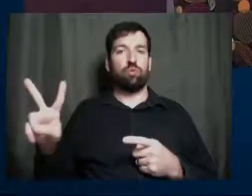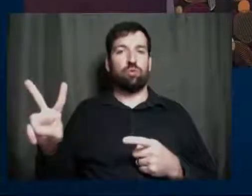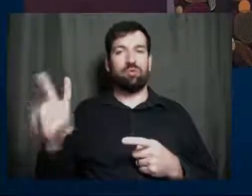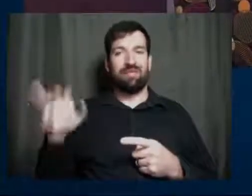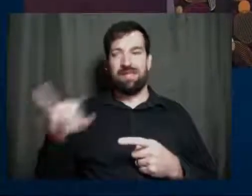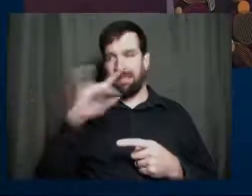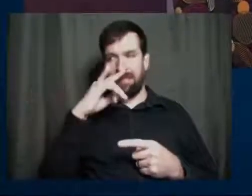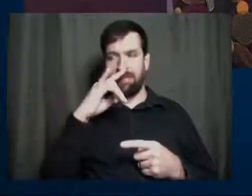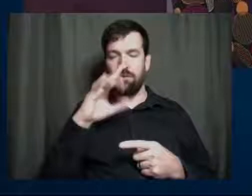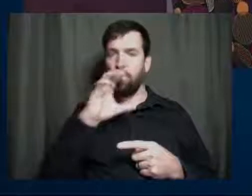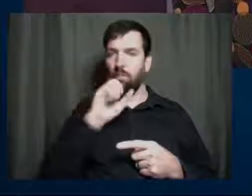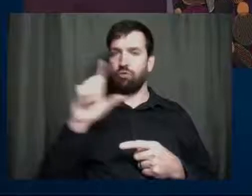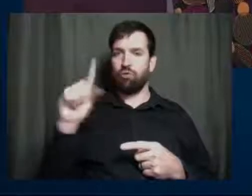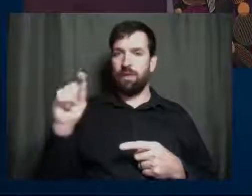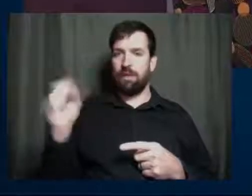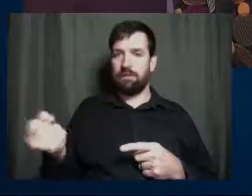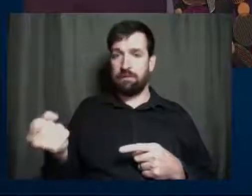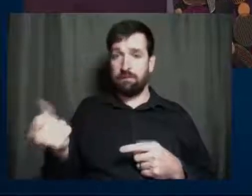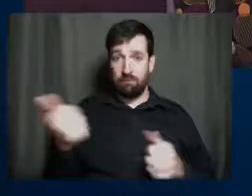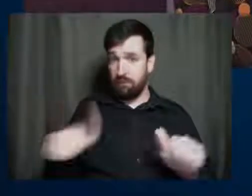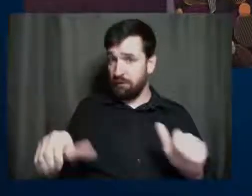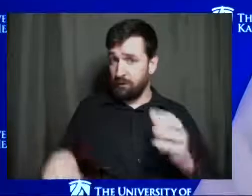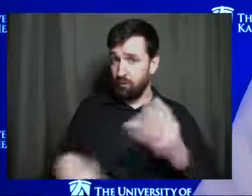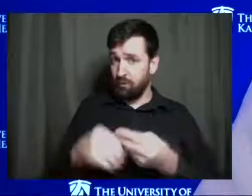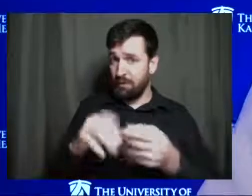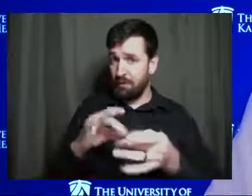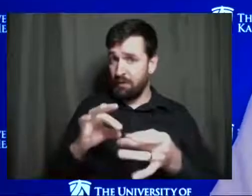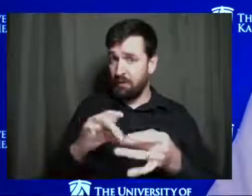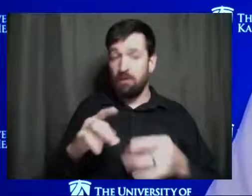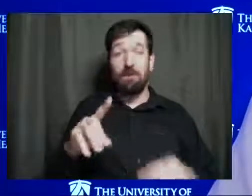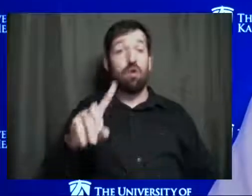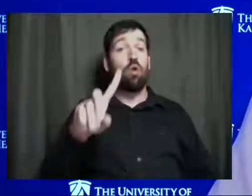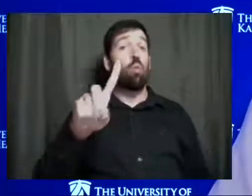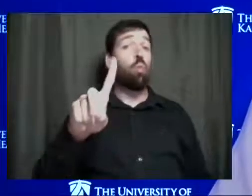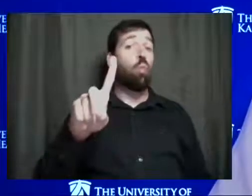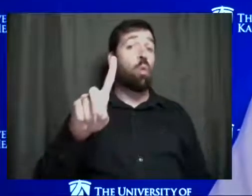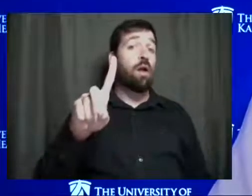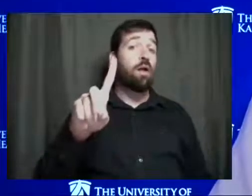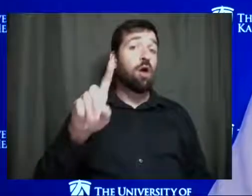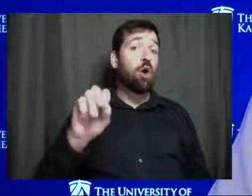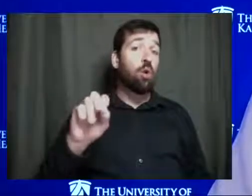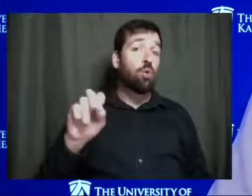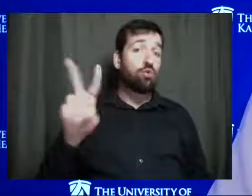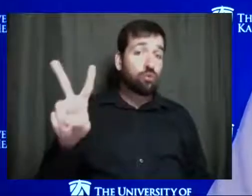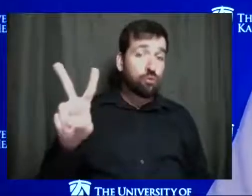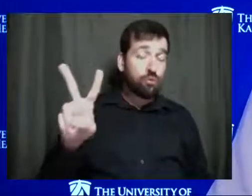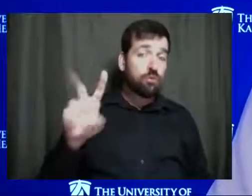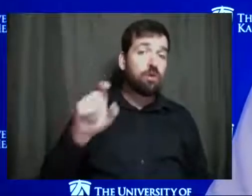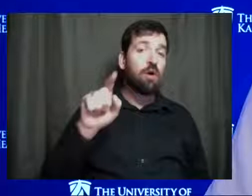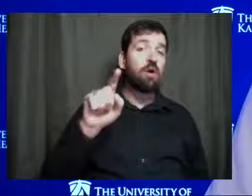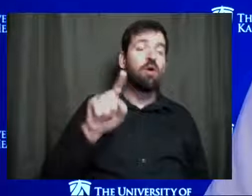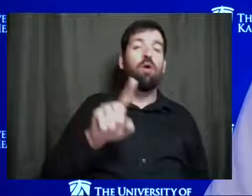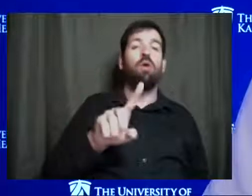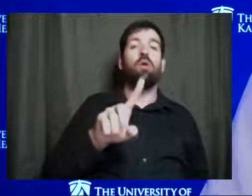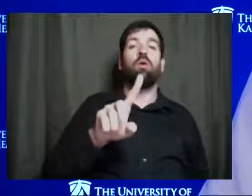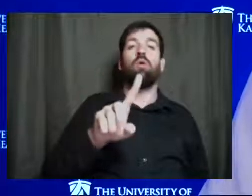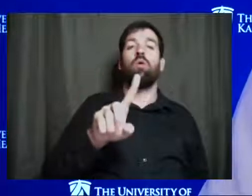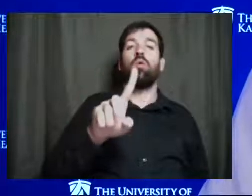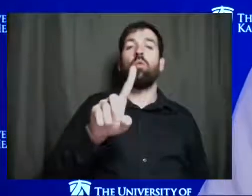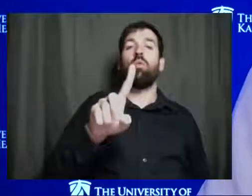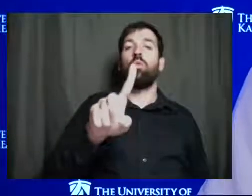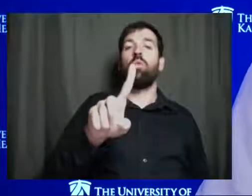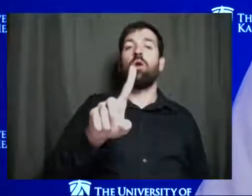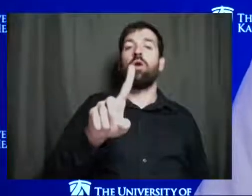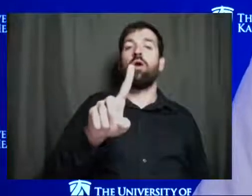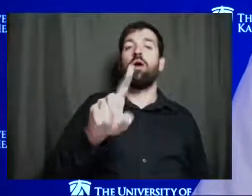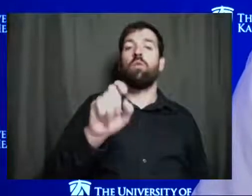20s. Anything to add to that? 100.2 or 102? 100.6 to 102. Okay. Yeah, I mean,